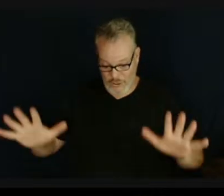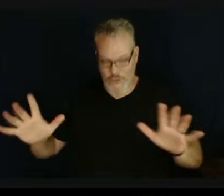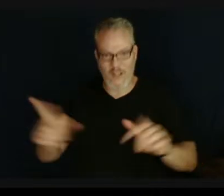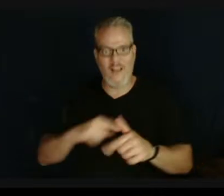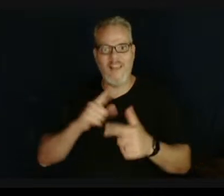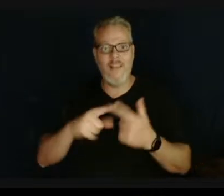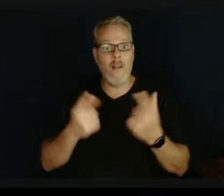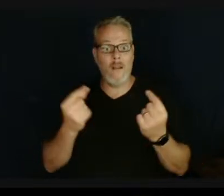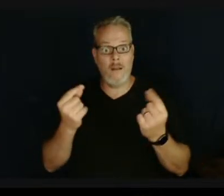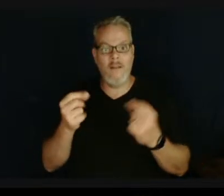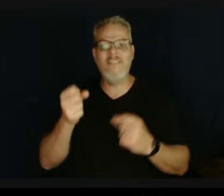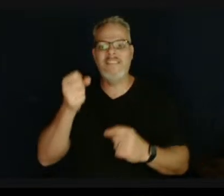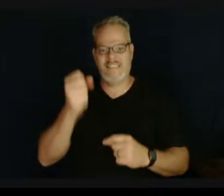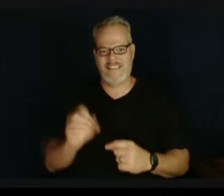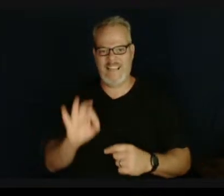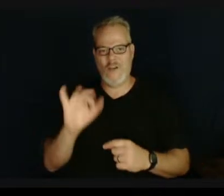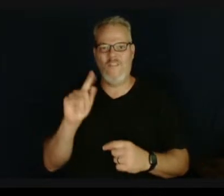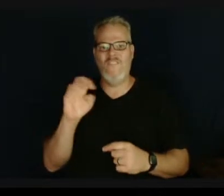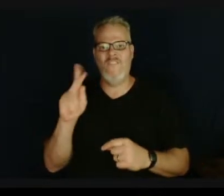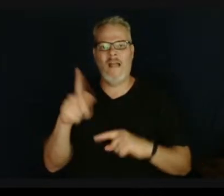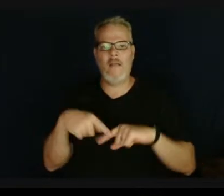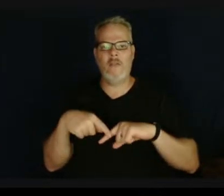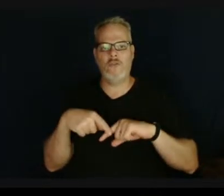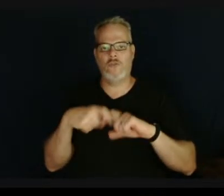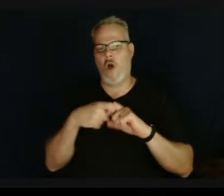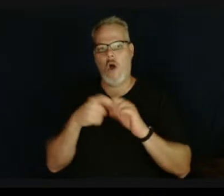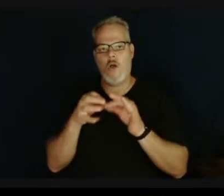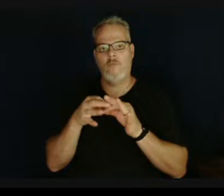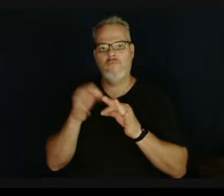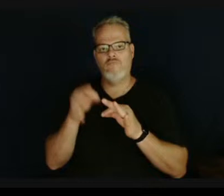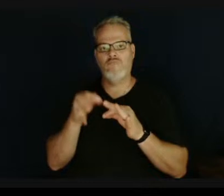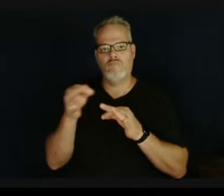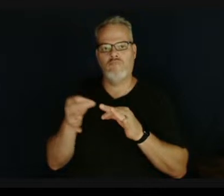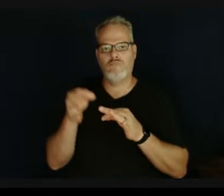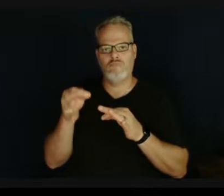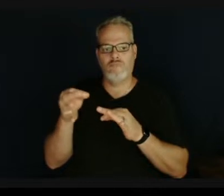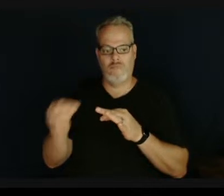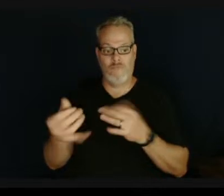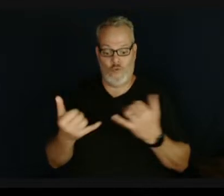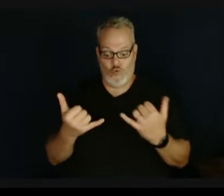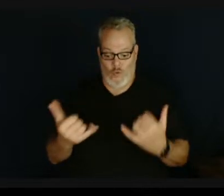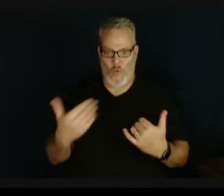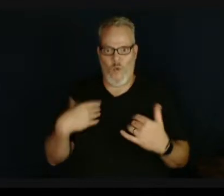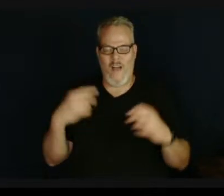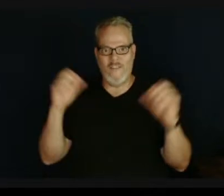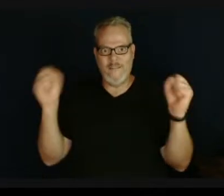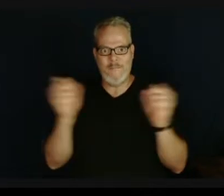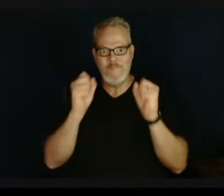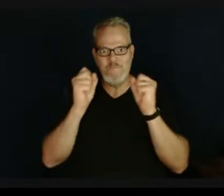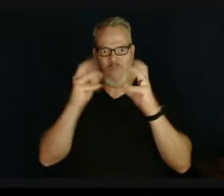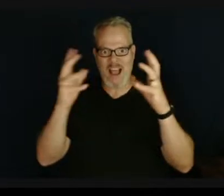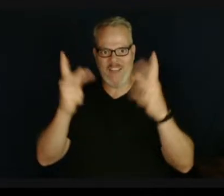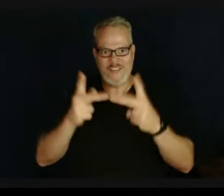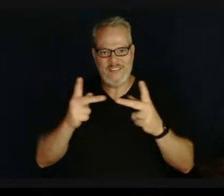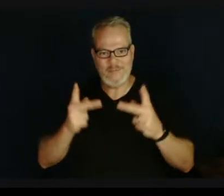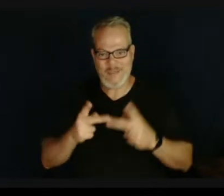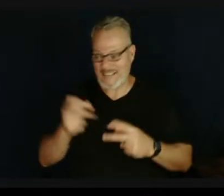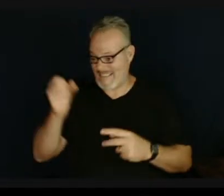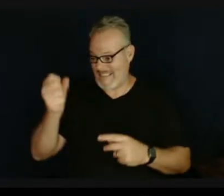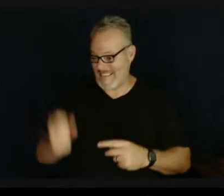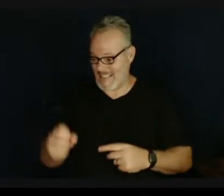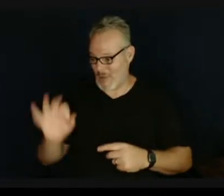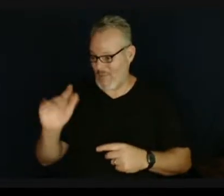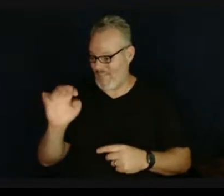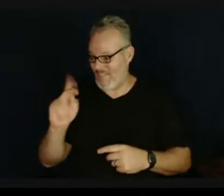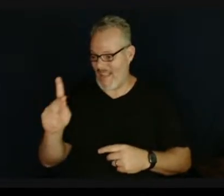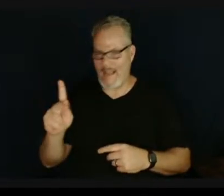while. So we're in this magic space of the south flank is not moving very much. It's stalled, maybe